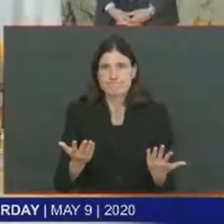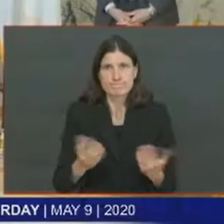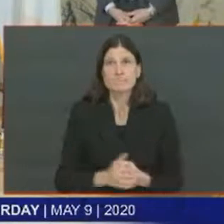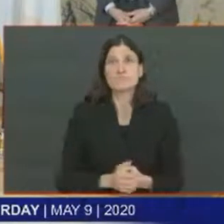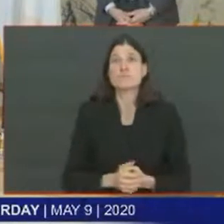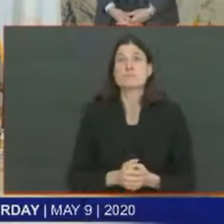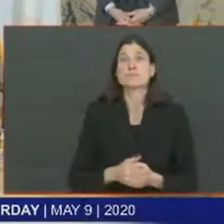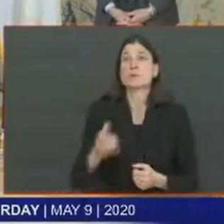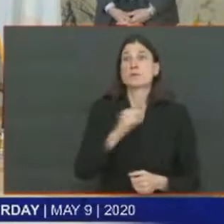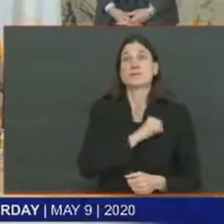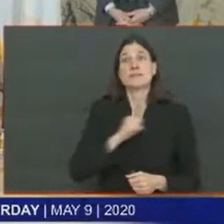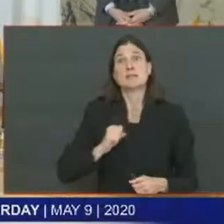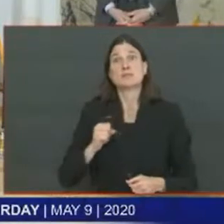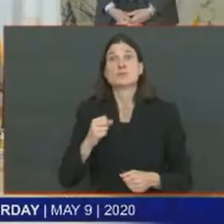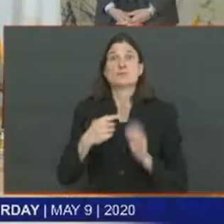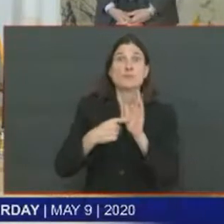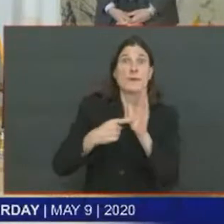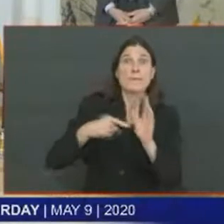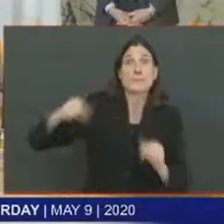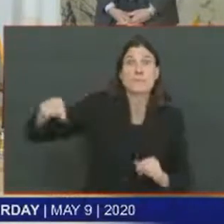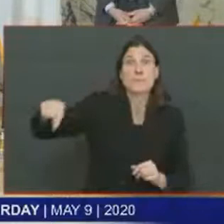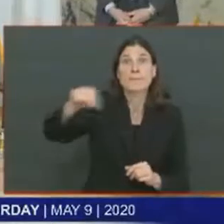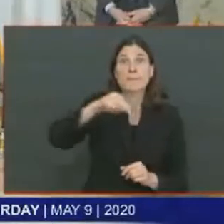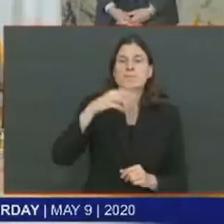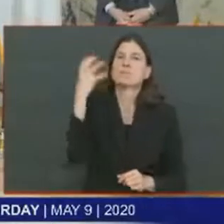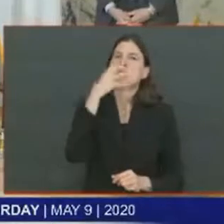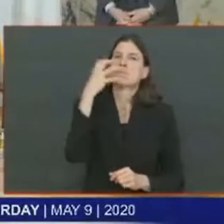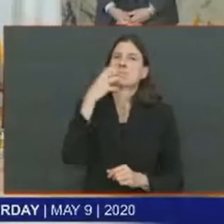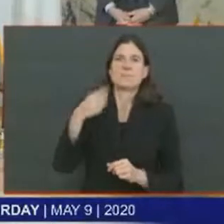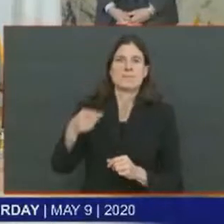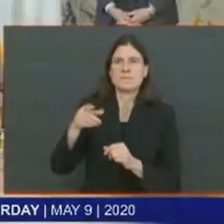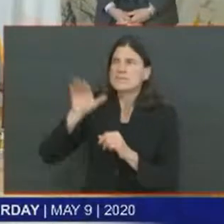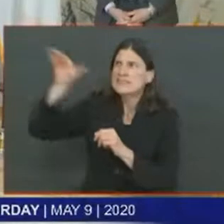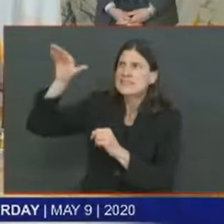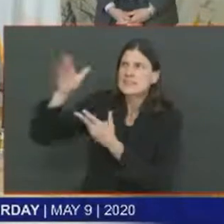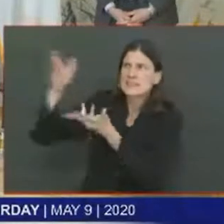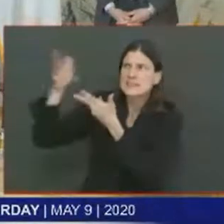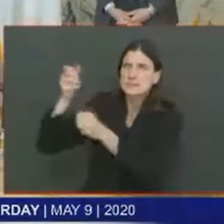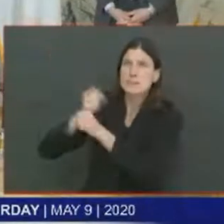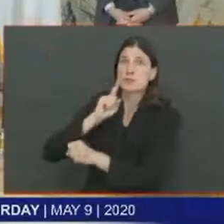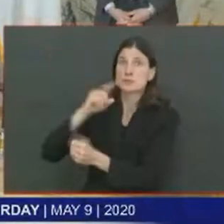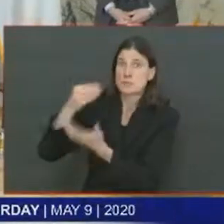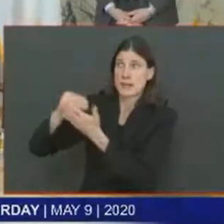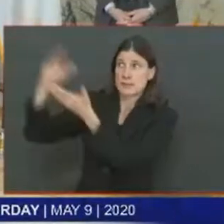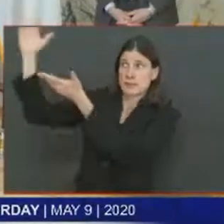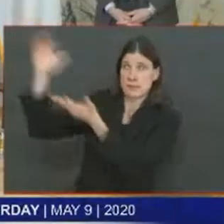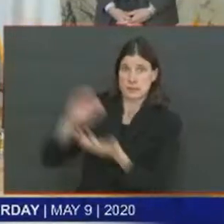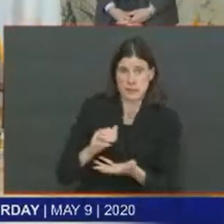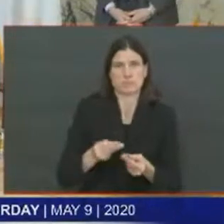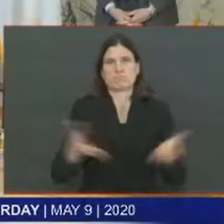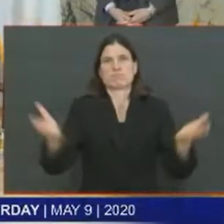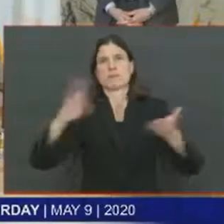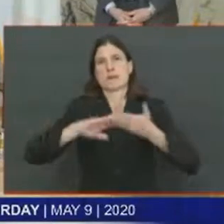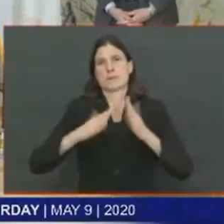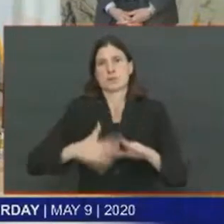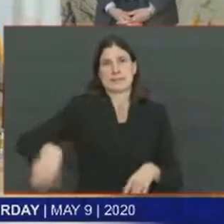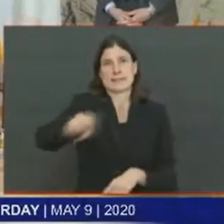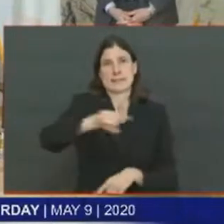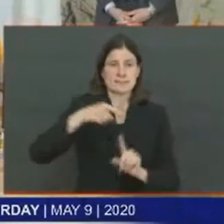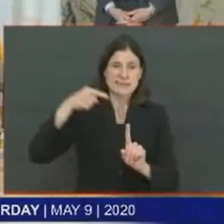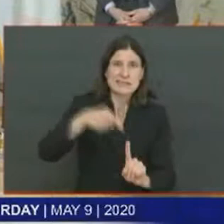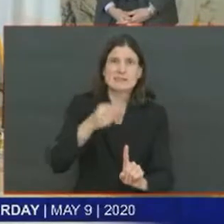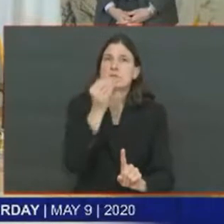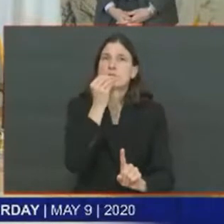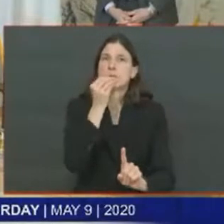Cicilline for them to secure that as part of the CARES Act. So yesterday, our federal delegation